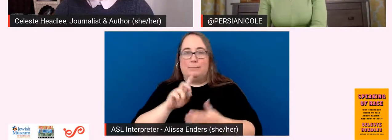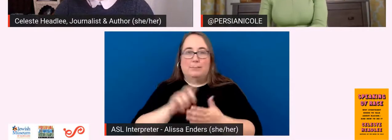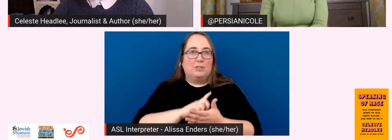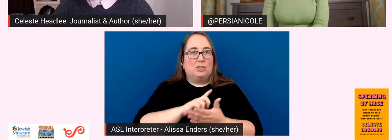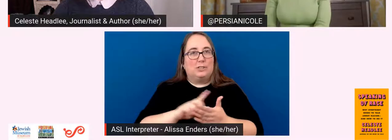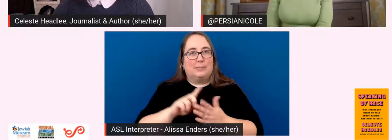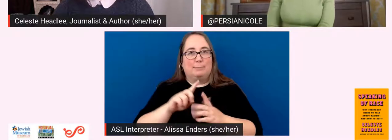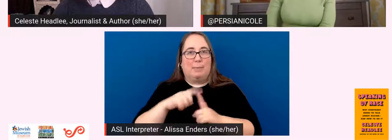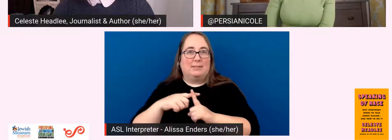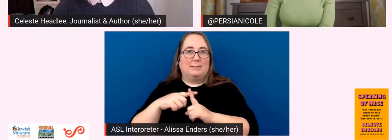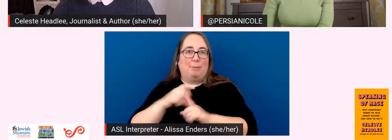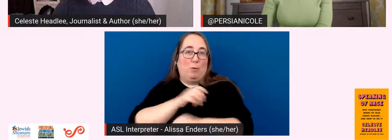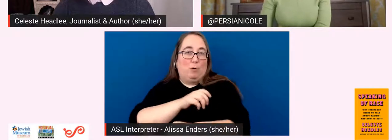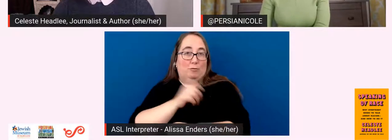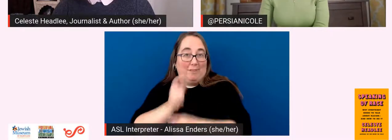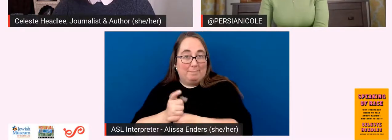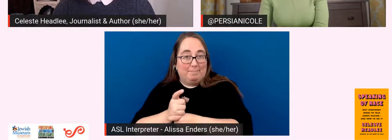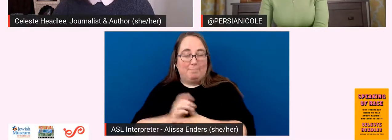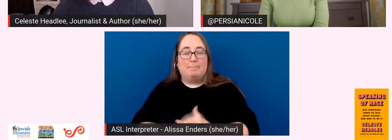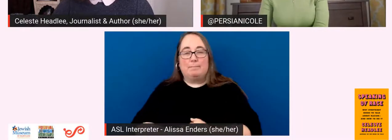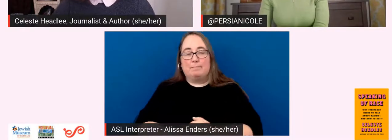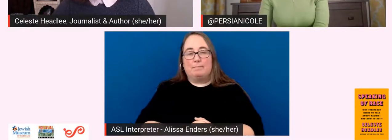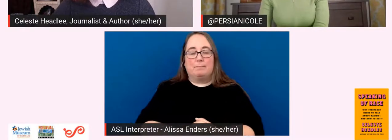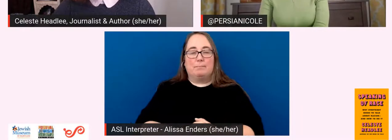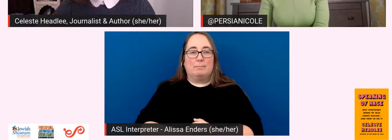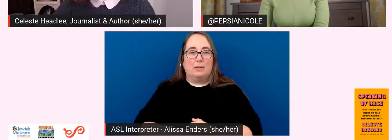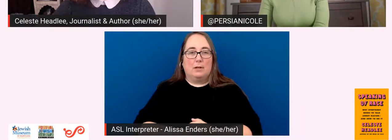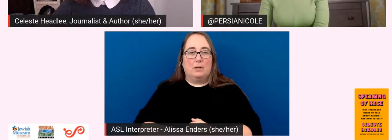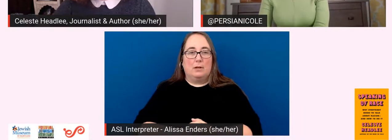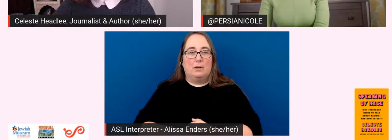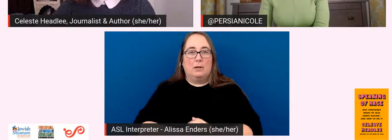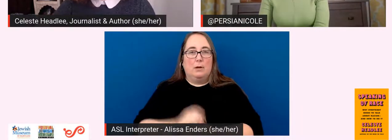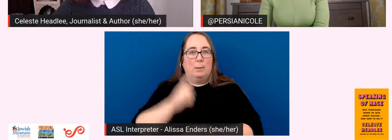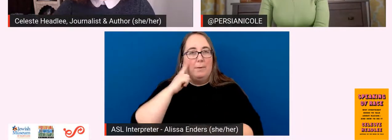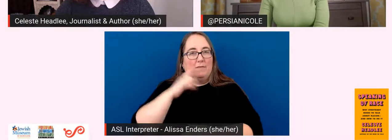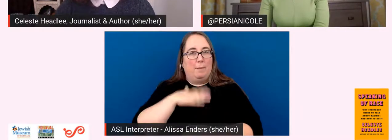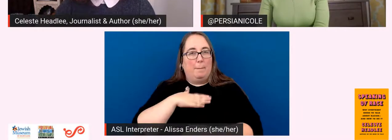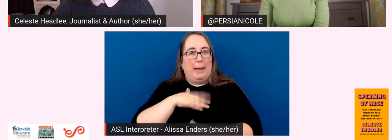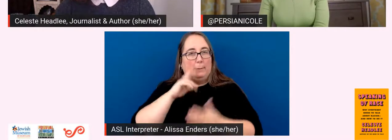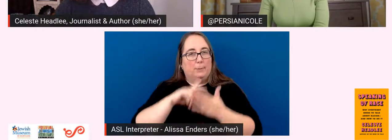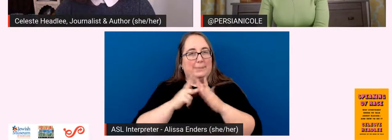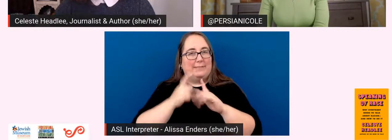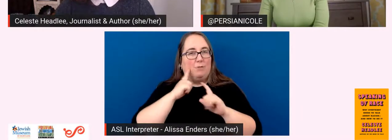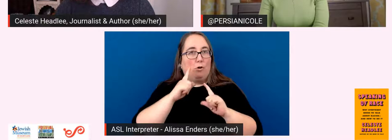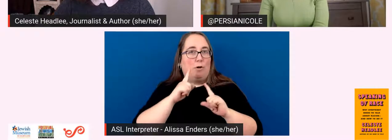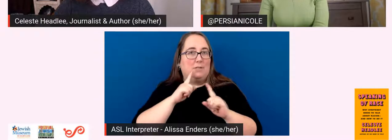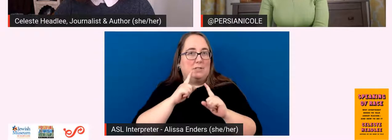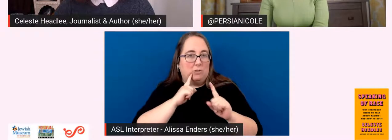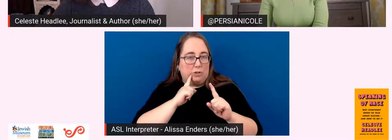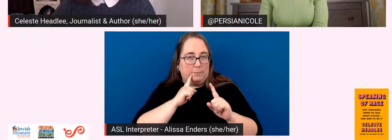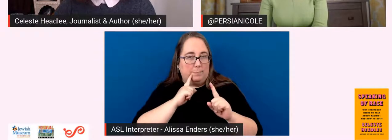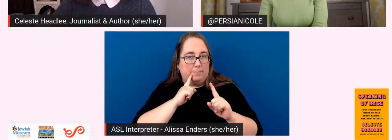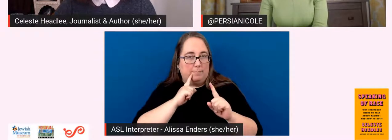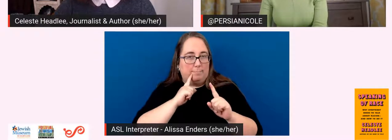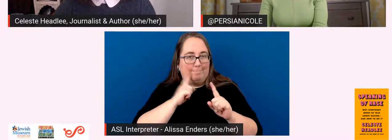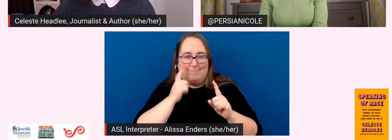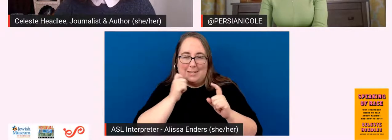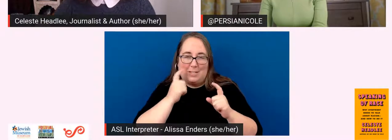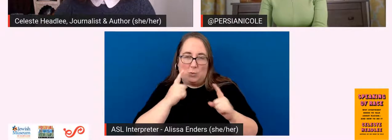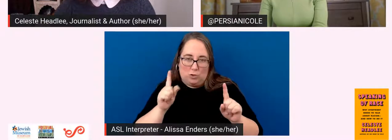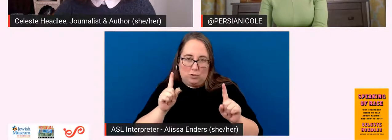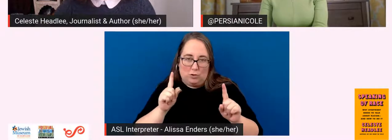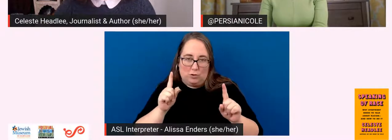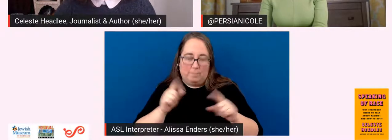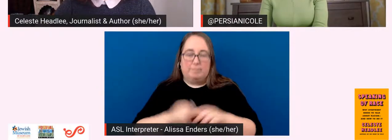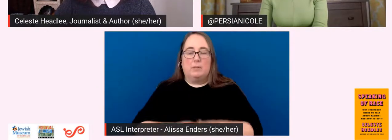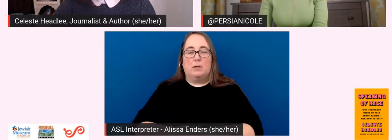power, right? But for my purposes, for a conversation, that doesn't work only because